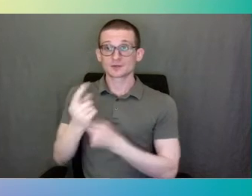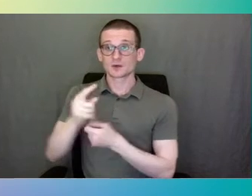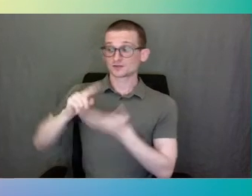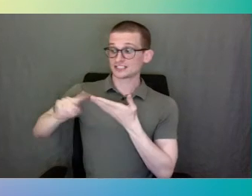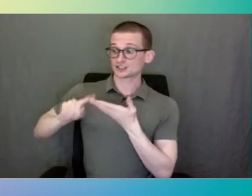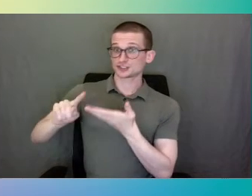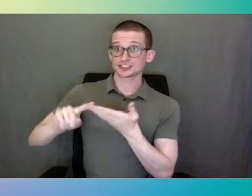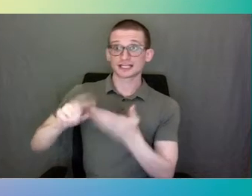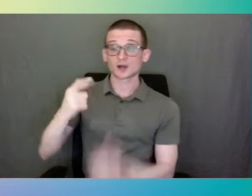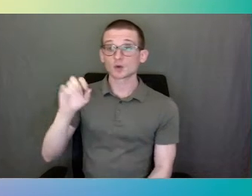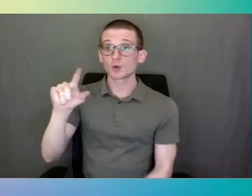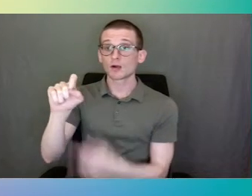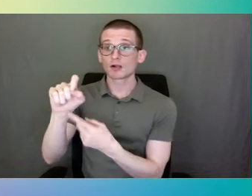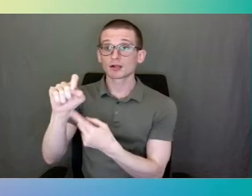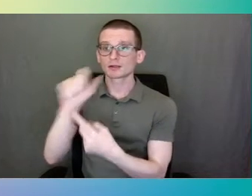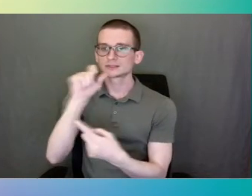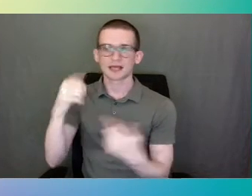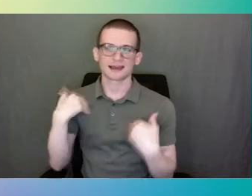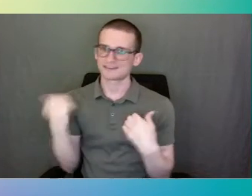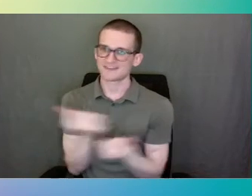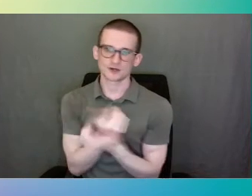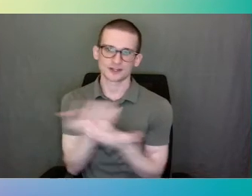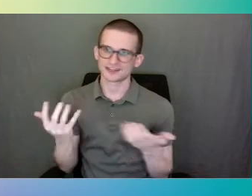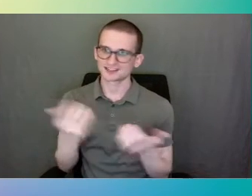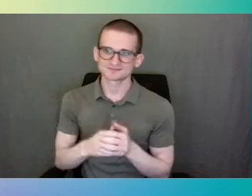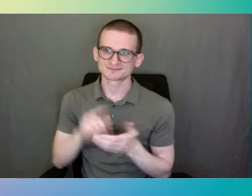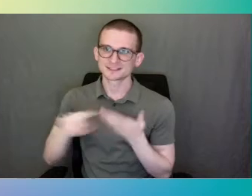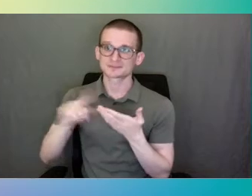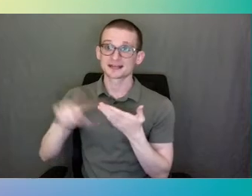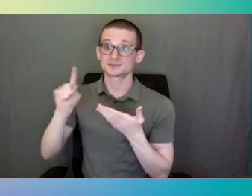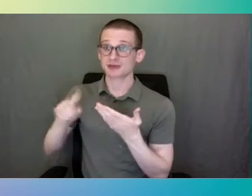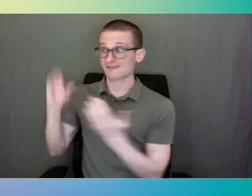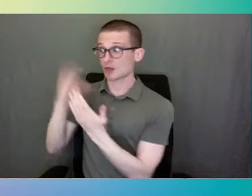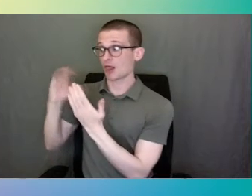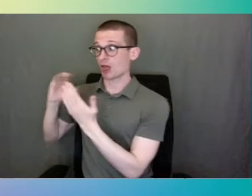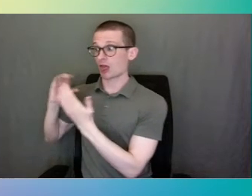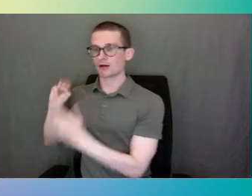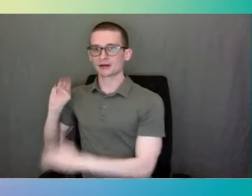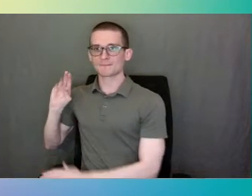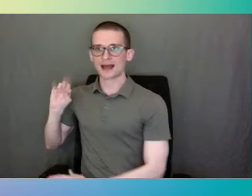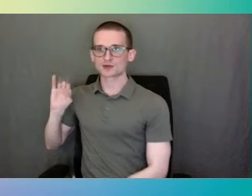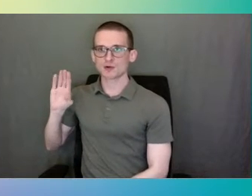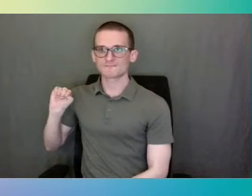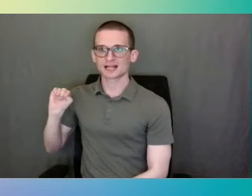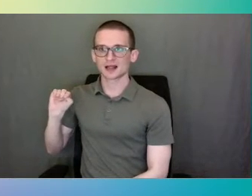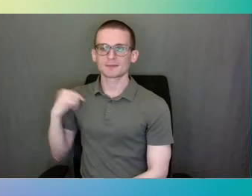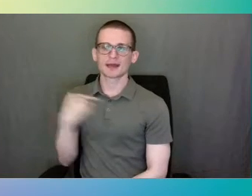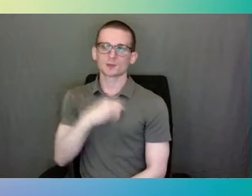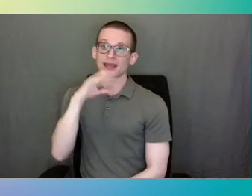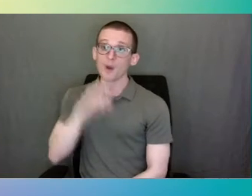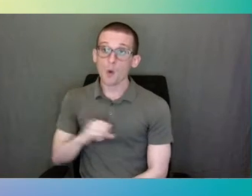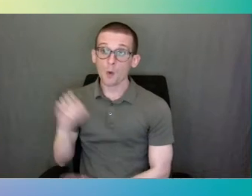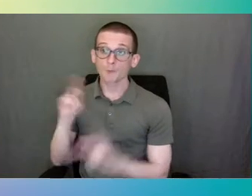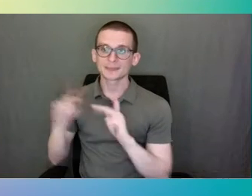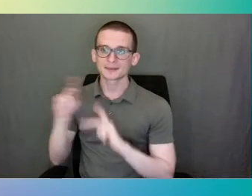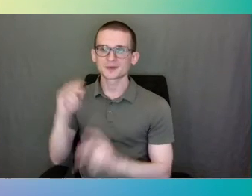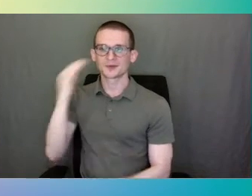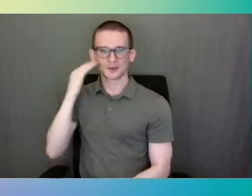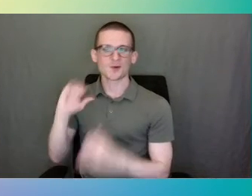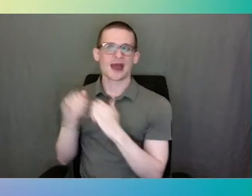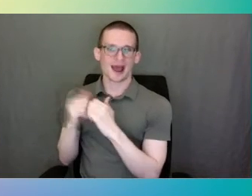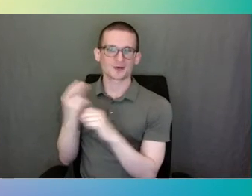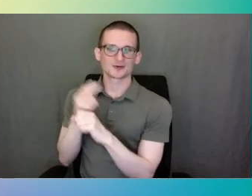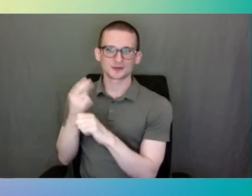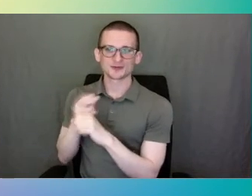Sometimes things are in microfilm. And it's old people like us that we know how to go and use those microfiche films. And this is what